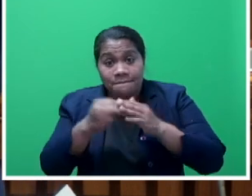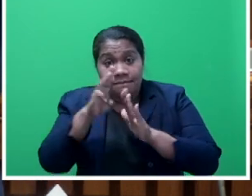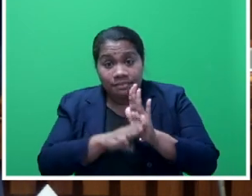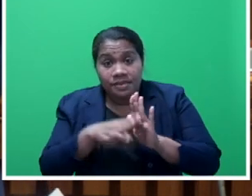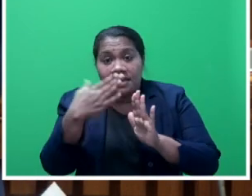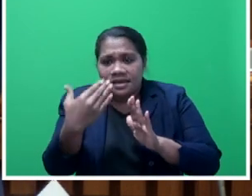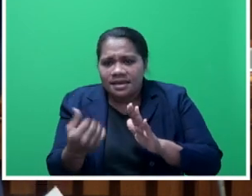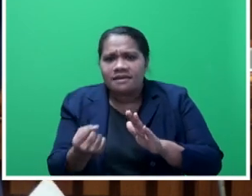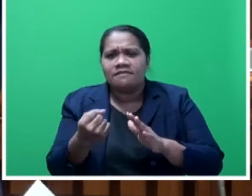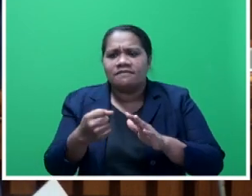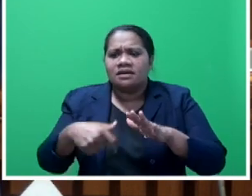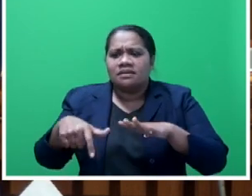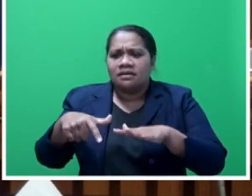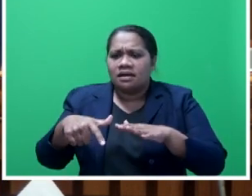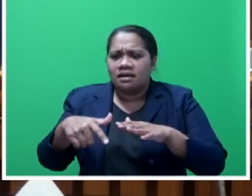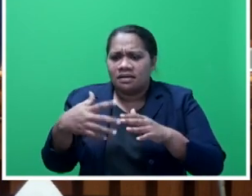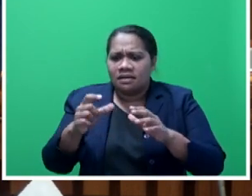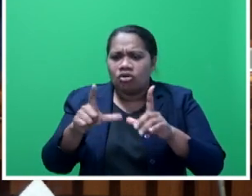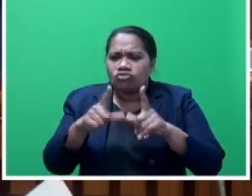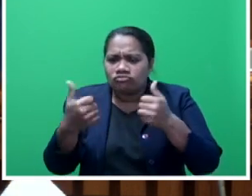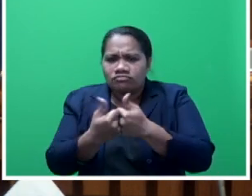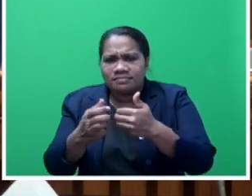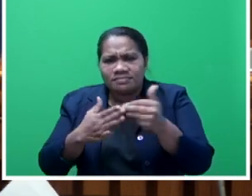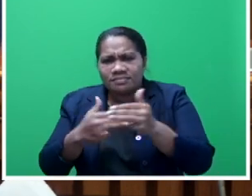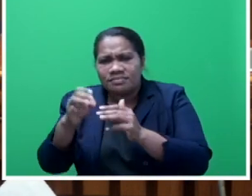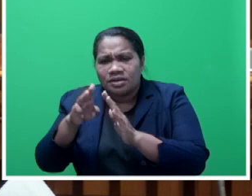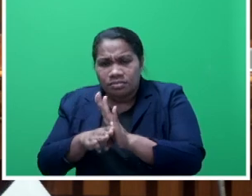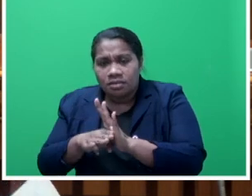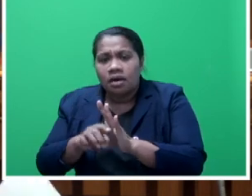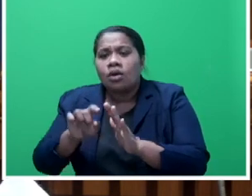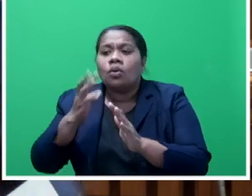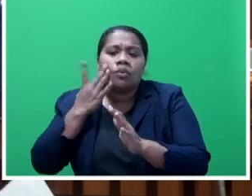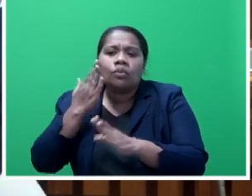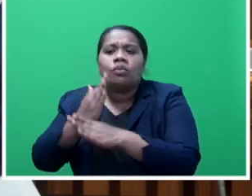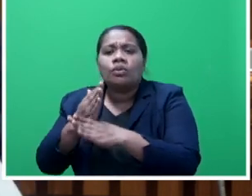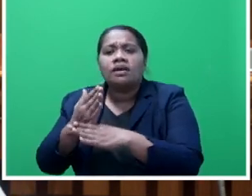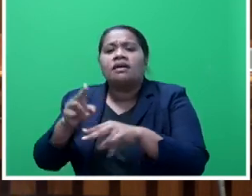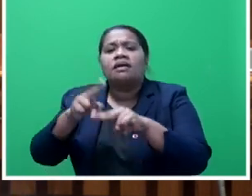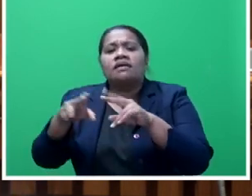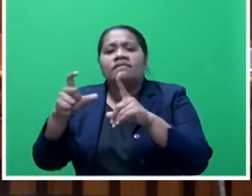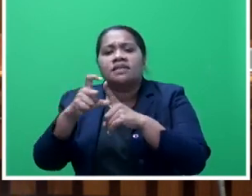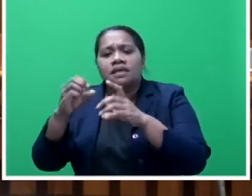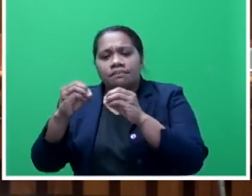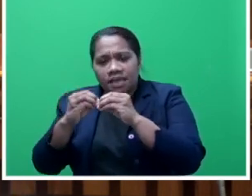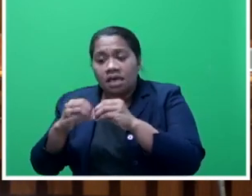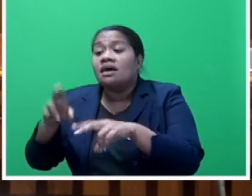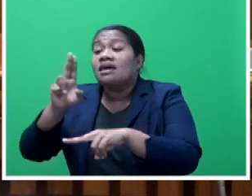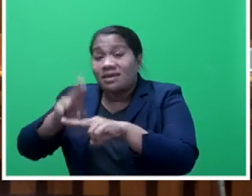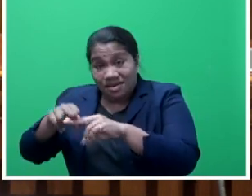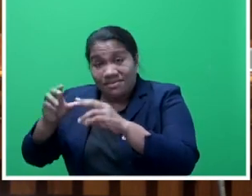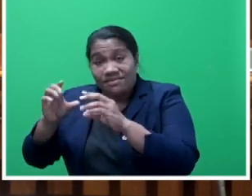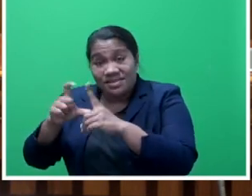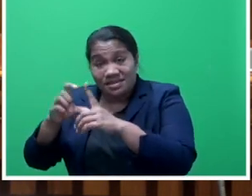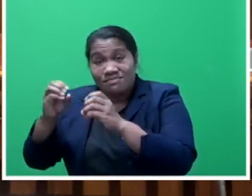contracts whilst working at FDB. Whilst working at FDB, and FDB had lent them the money. What's the conflict